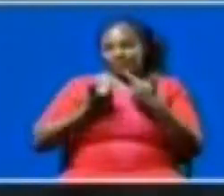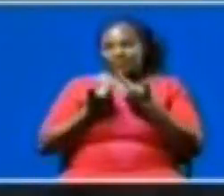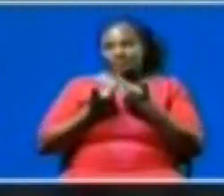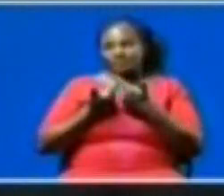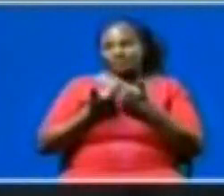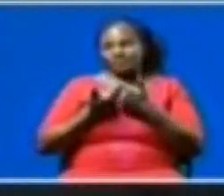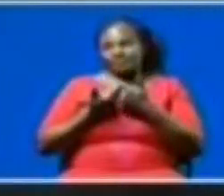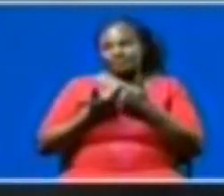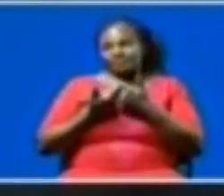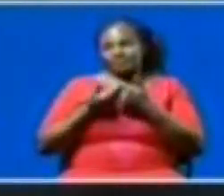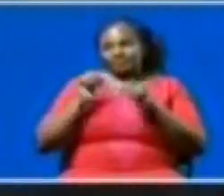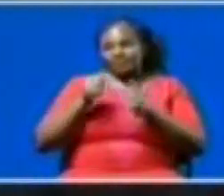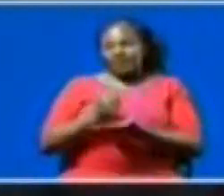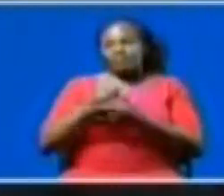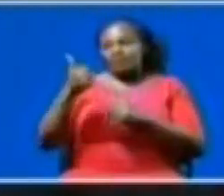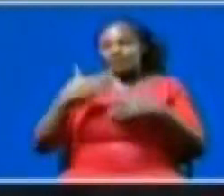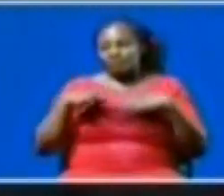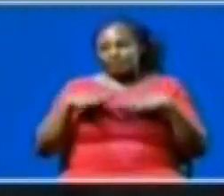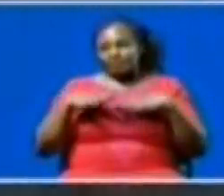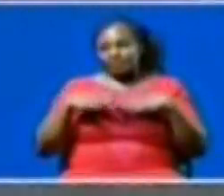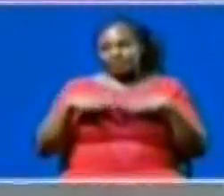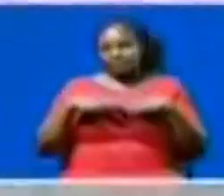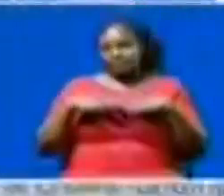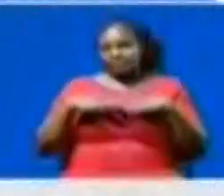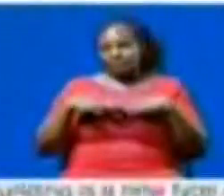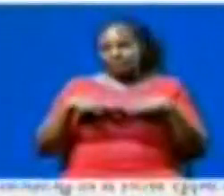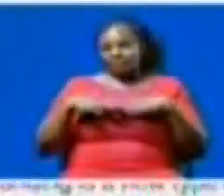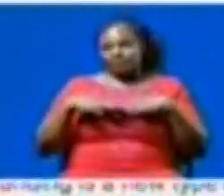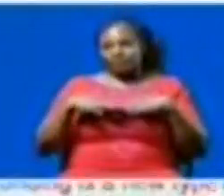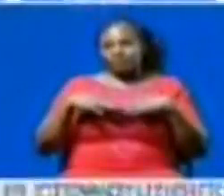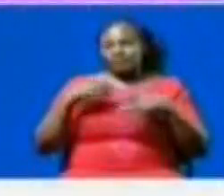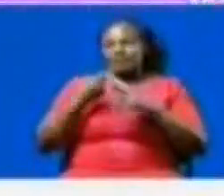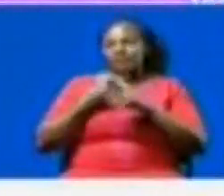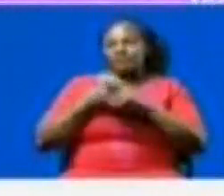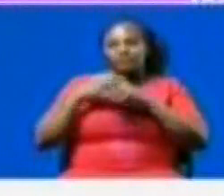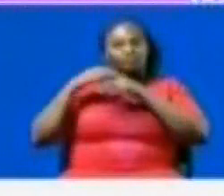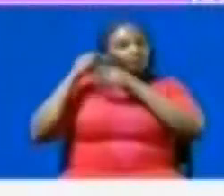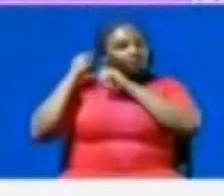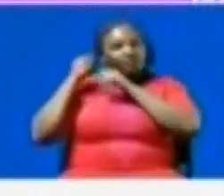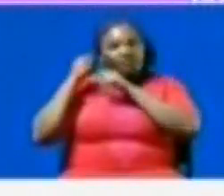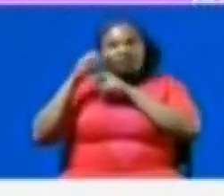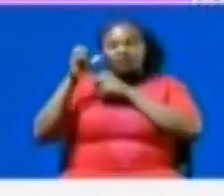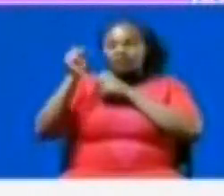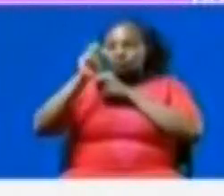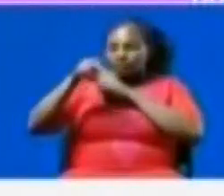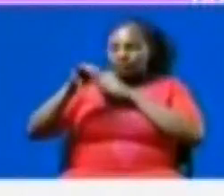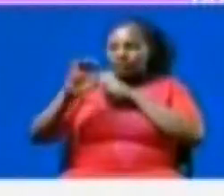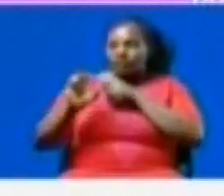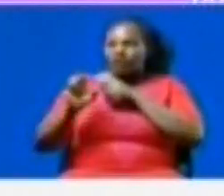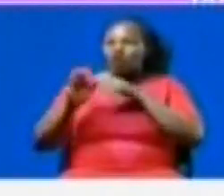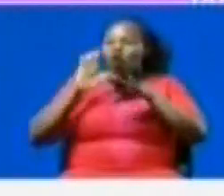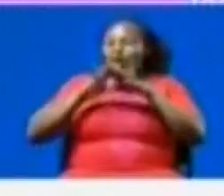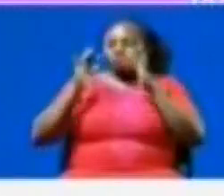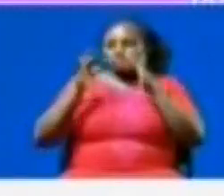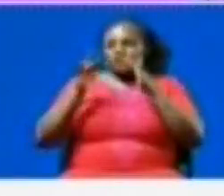almost and happy that I can help someone. Very happy. Aside from the haircut, Sophie has opened an